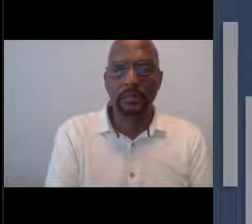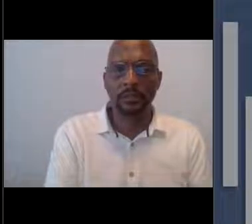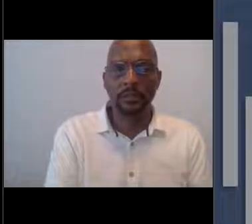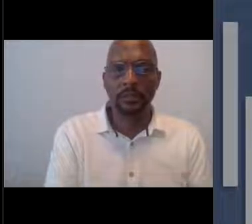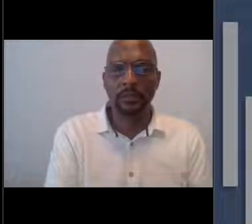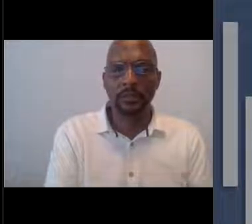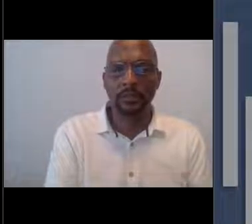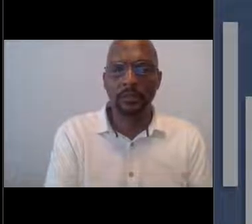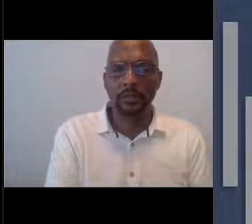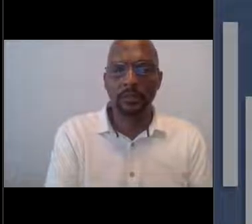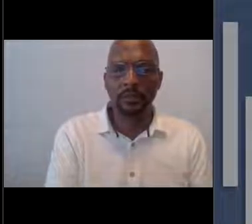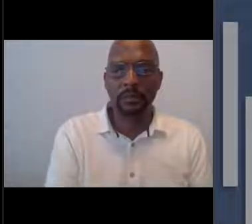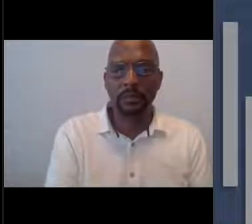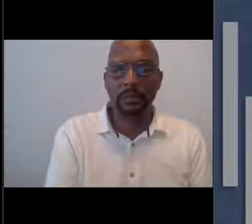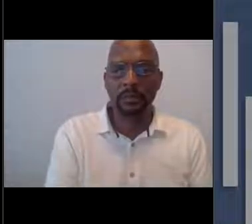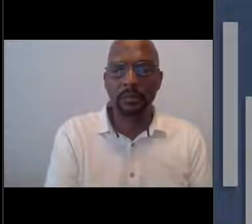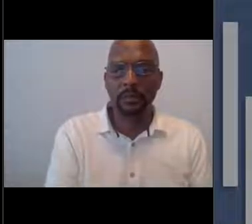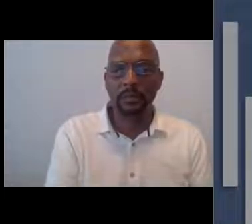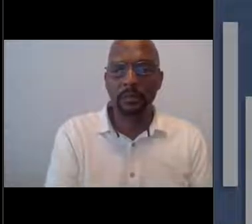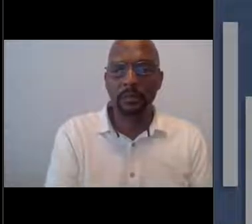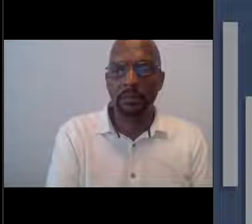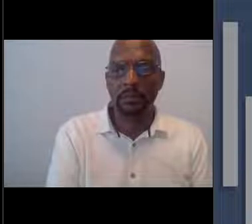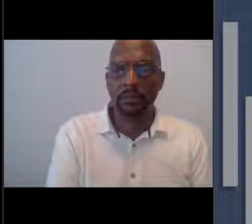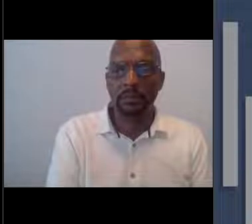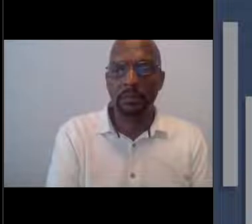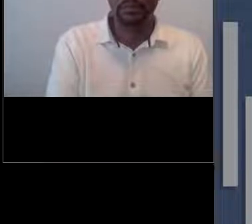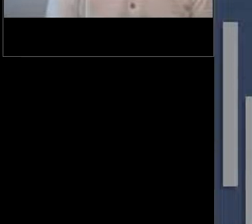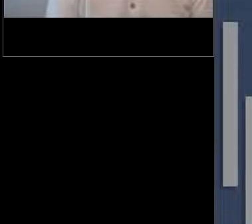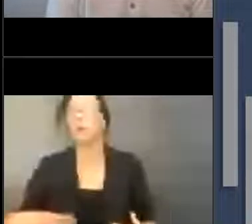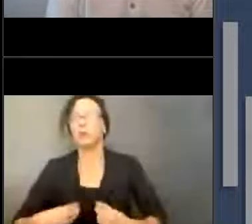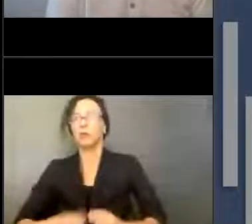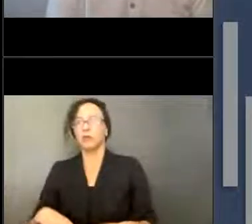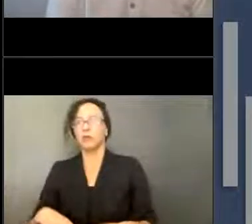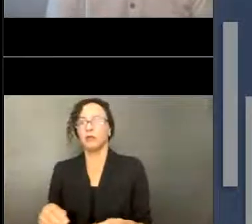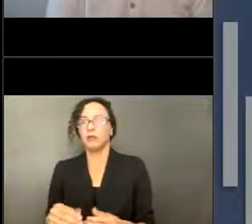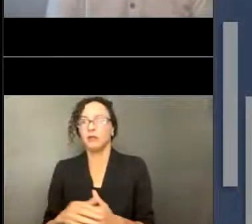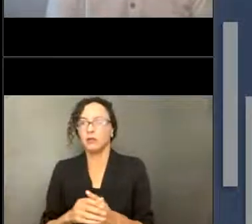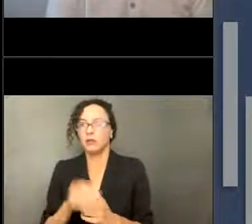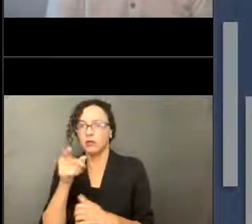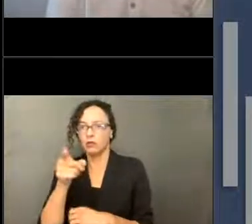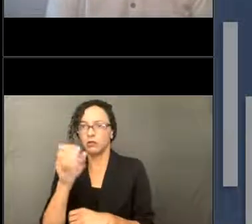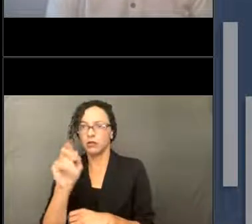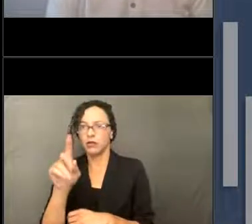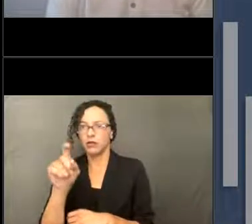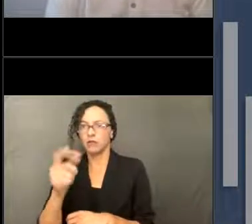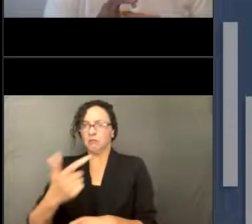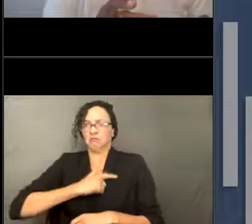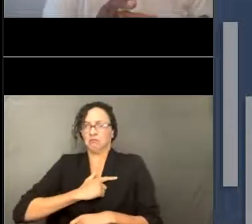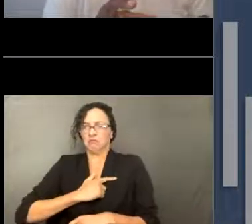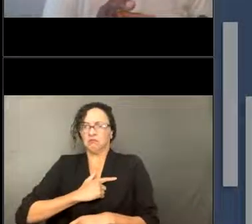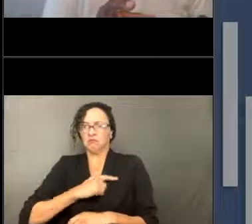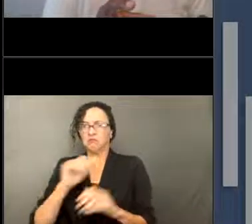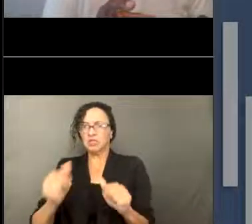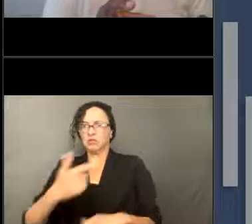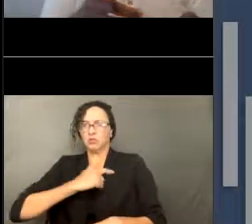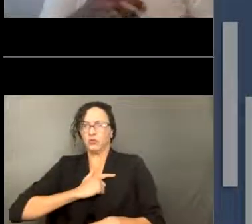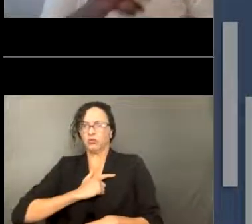Opposed? Motion carries. Now we will move on to Executive Director Mitch Weiss.